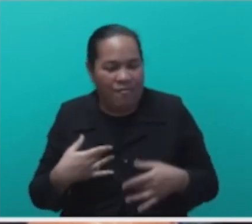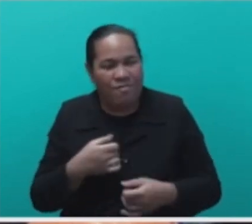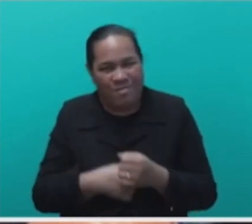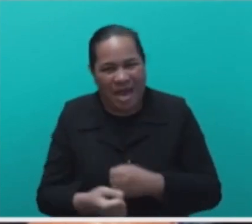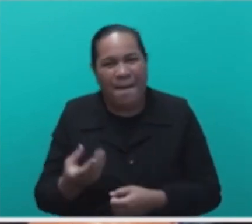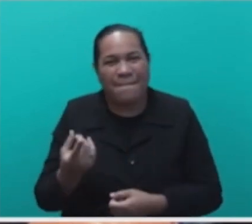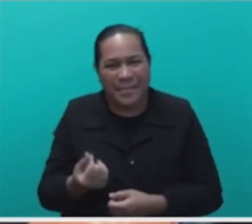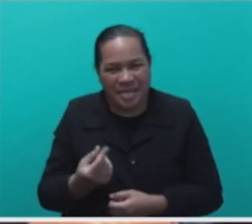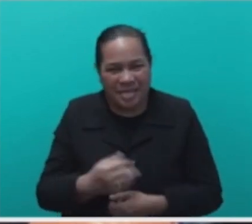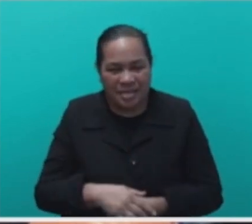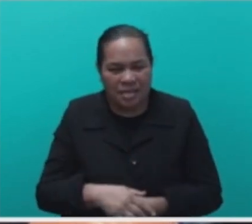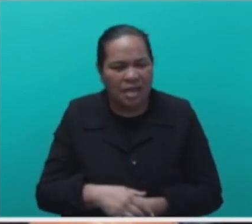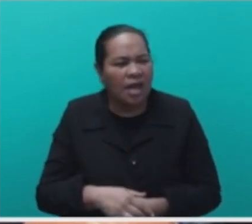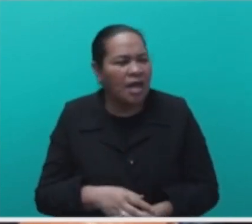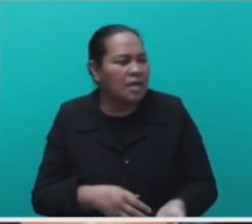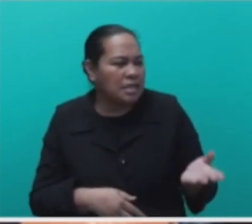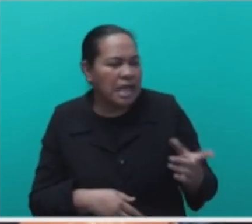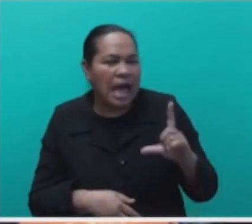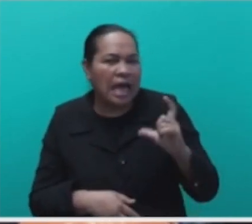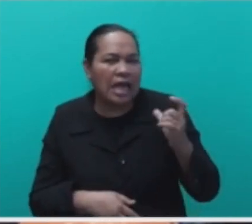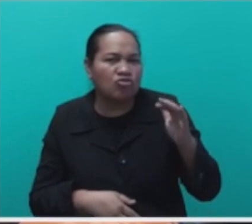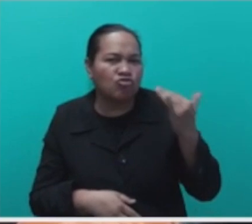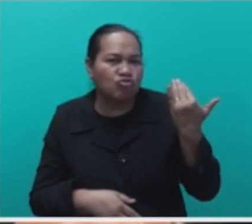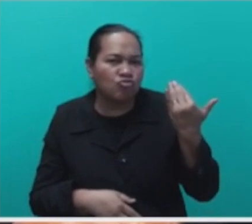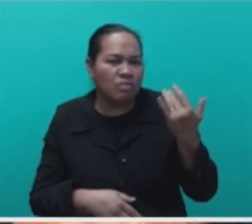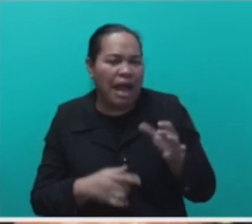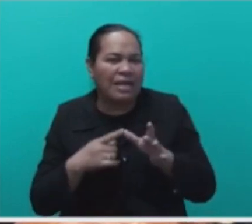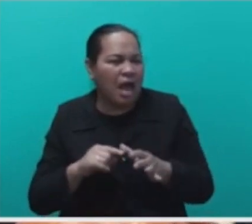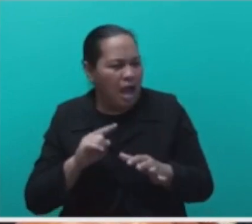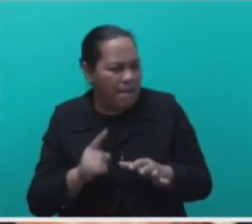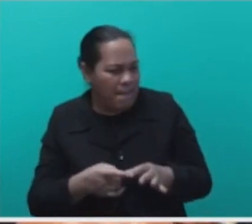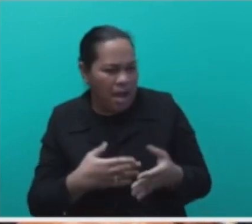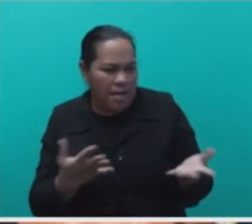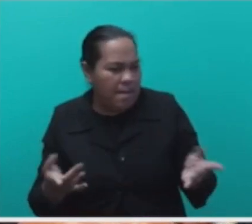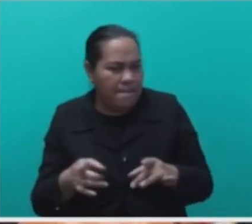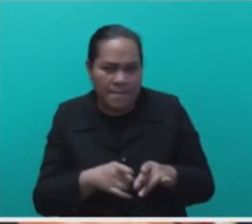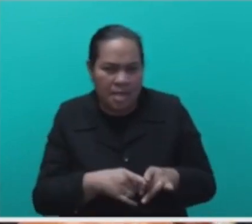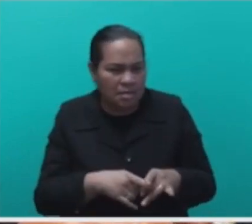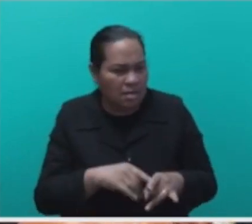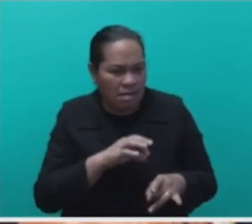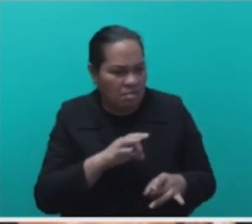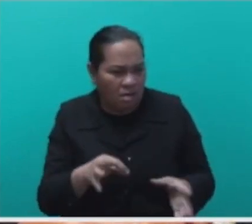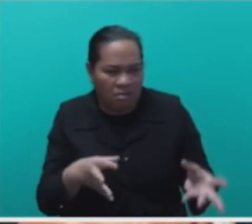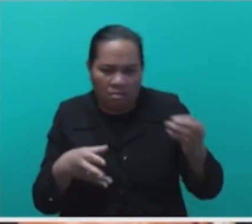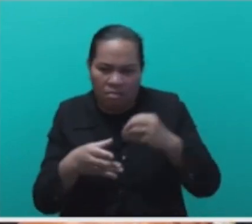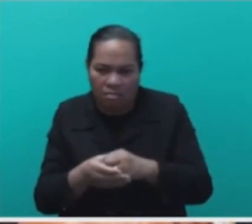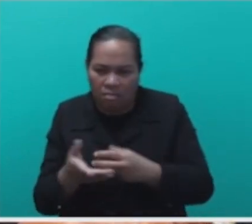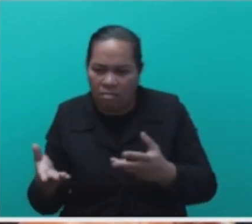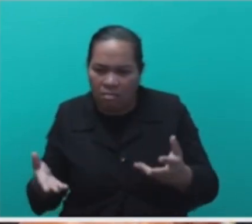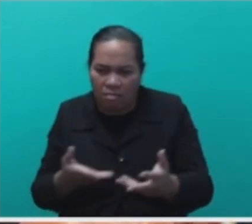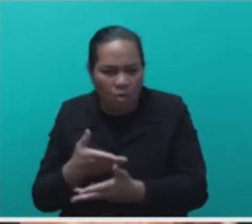That is a classroom answer, Mr. Speaker said, that does not warrant any space in the national dialogue when it comes to the